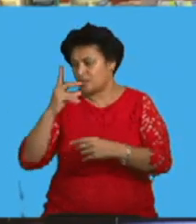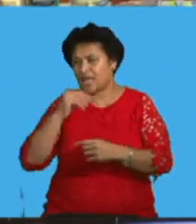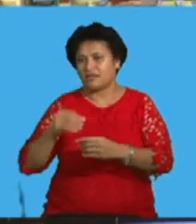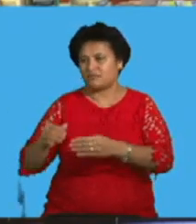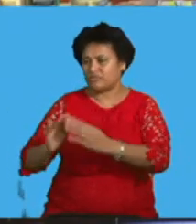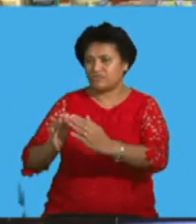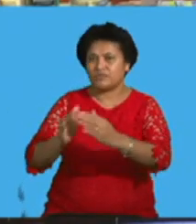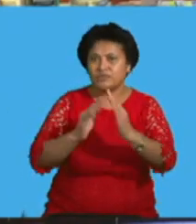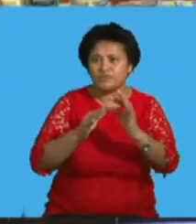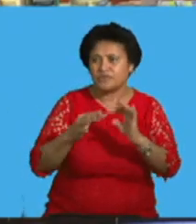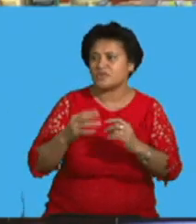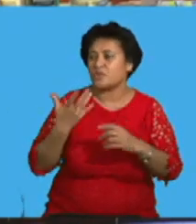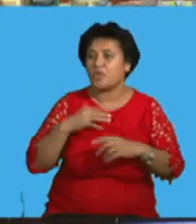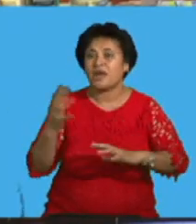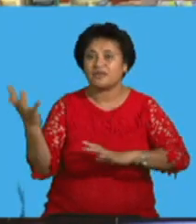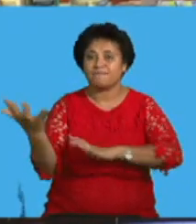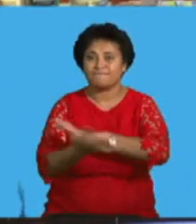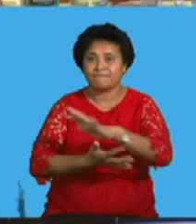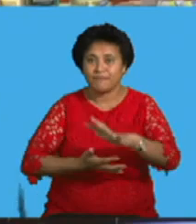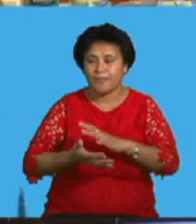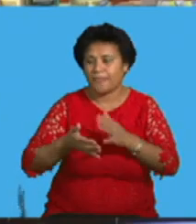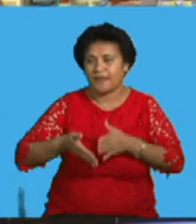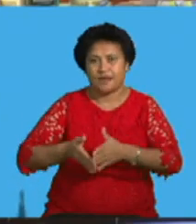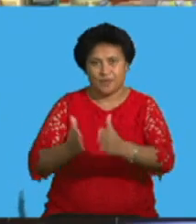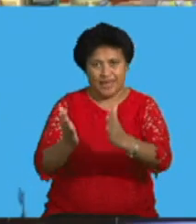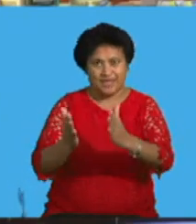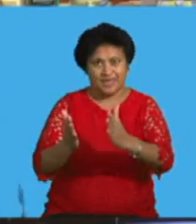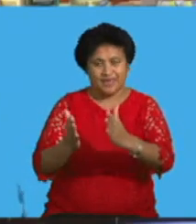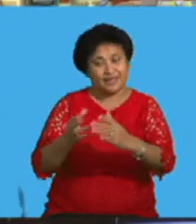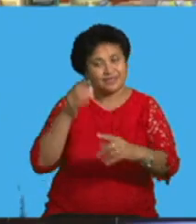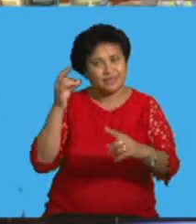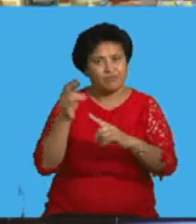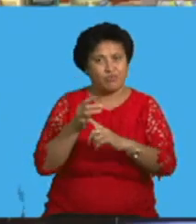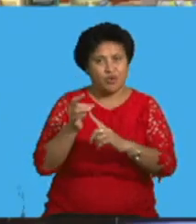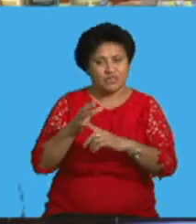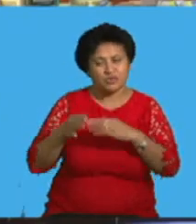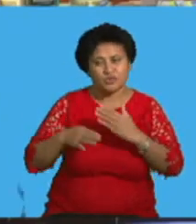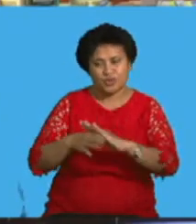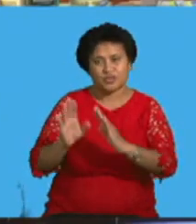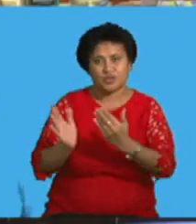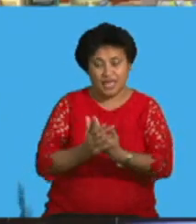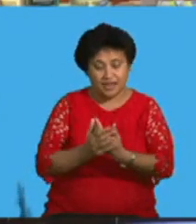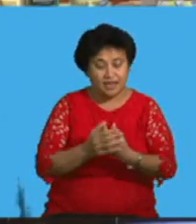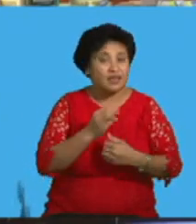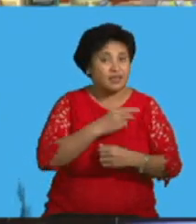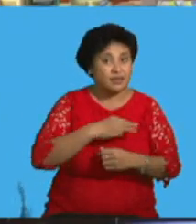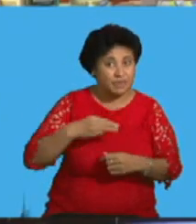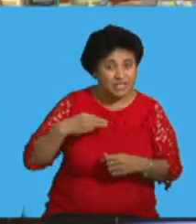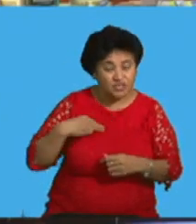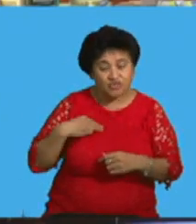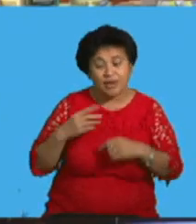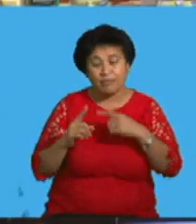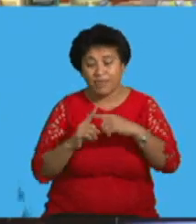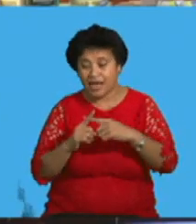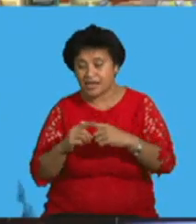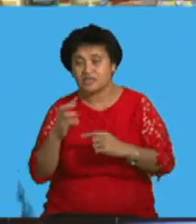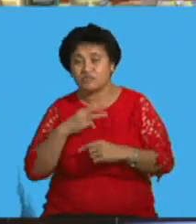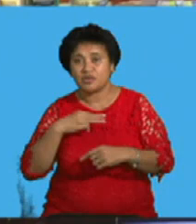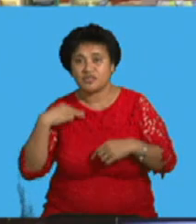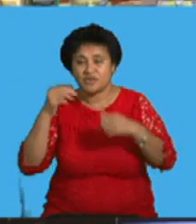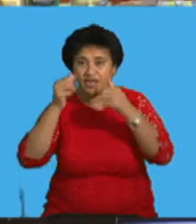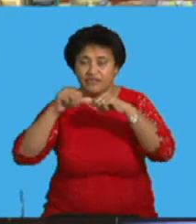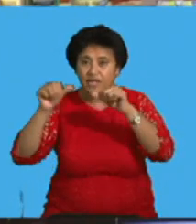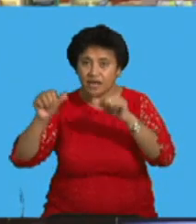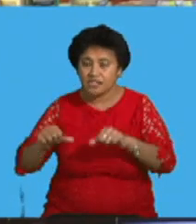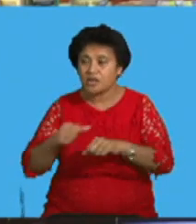extremely important. Honorable Speaker, the Ministry, together with the Ministry of Agriculture, jointly carries